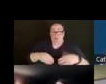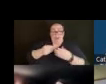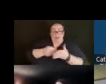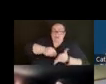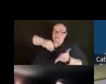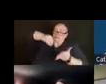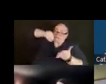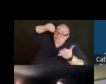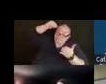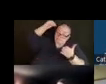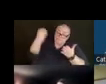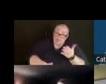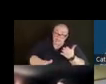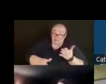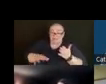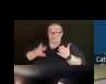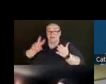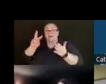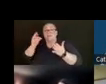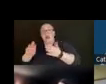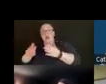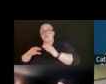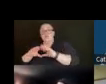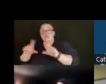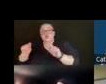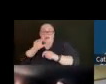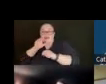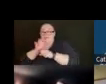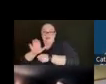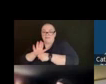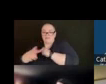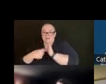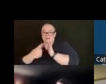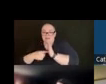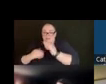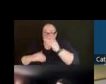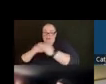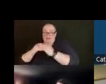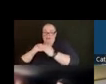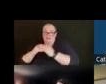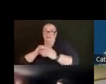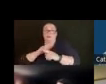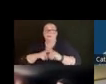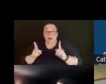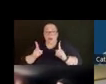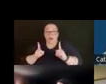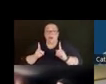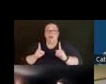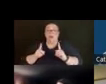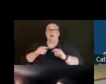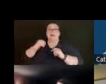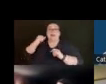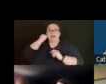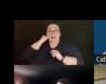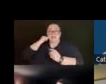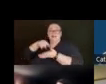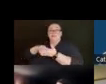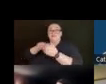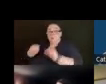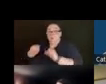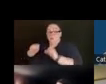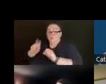that fits inside the cap. But the private affordable housing for people between 60 and 100% of area median